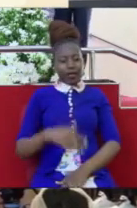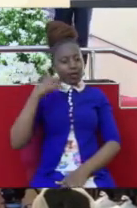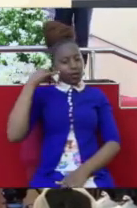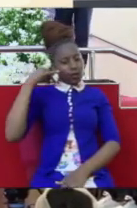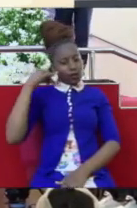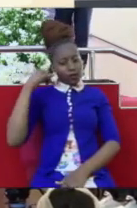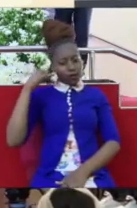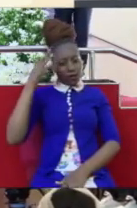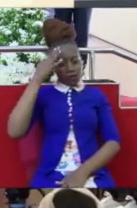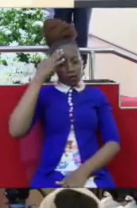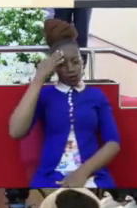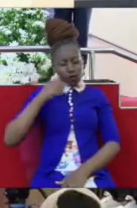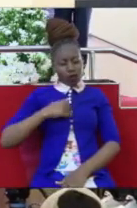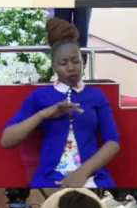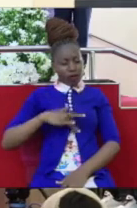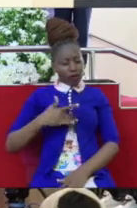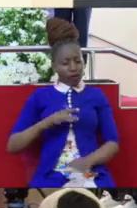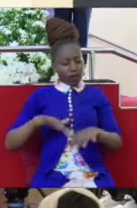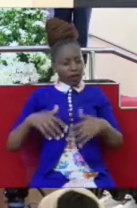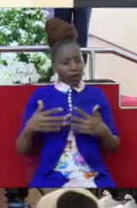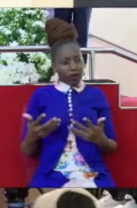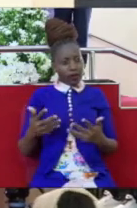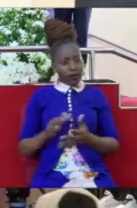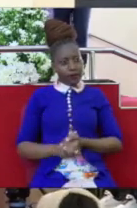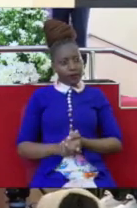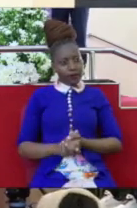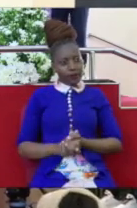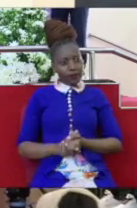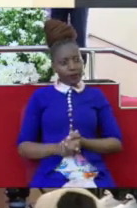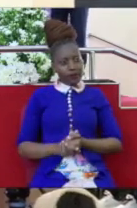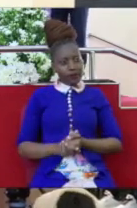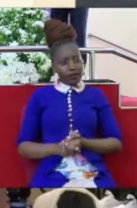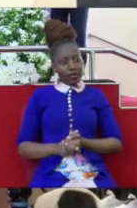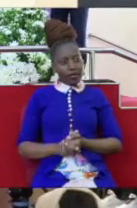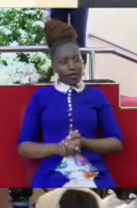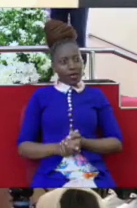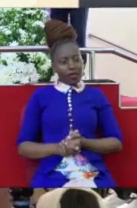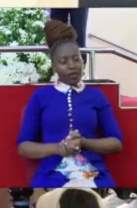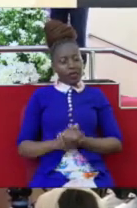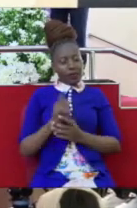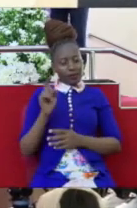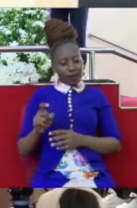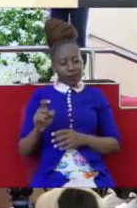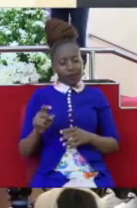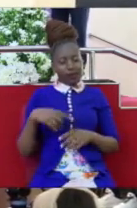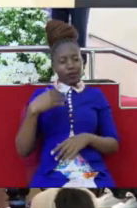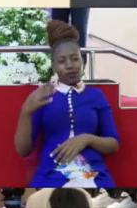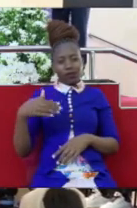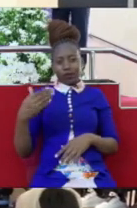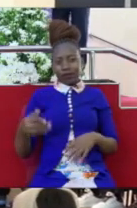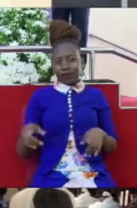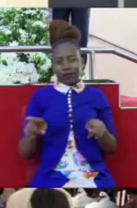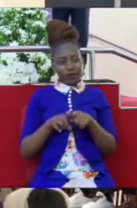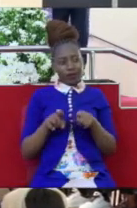I'm doing. Akanipigia kujua naendelea namna gani. You see, this is the way it should be. Hivyo ndivyo inafaa iwe. We ought to